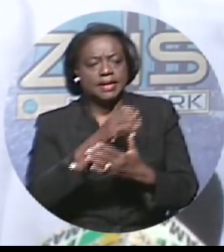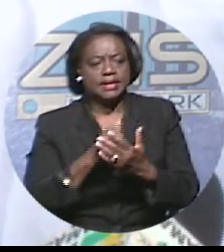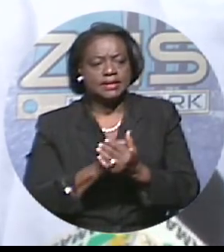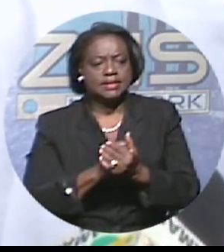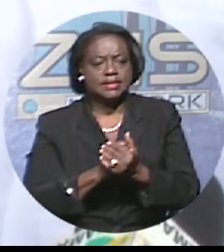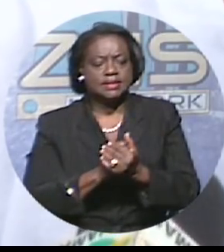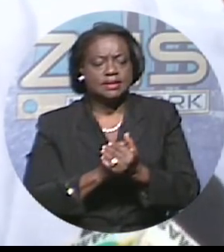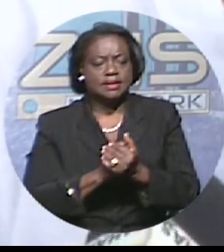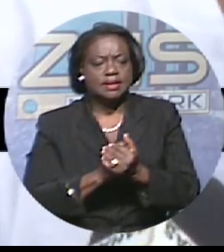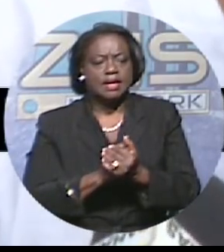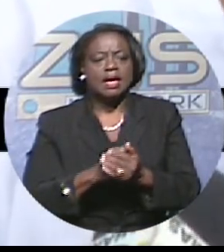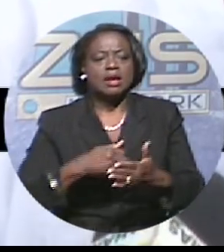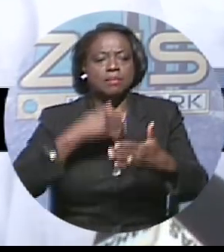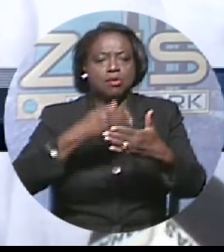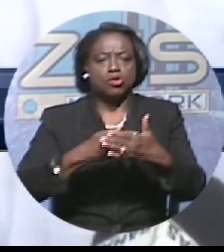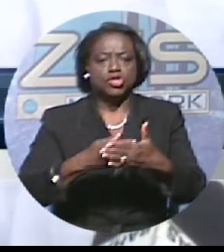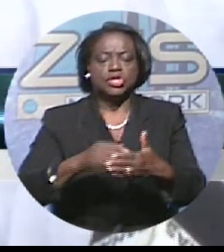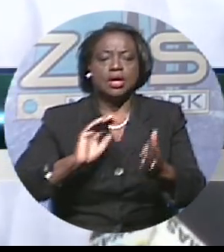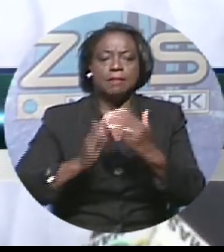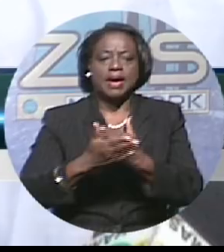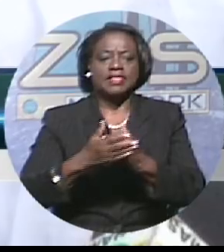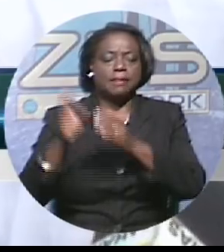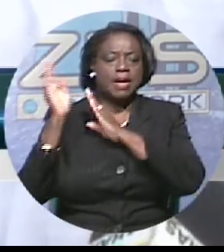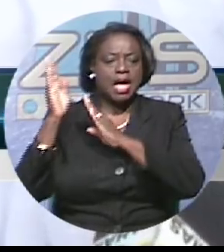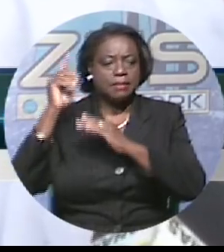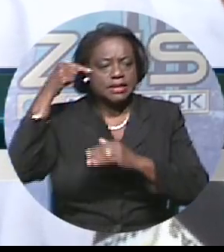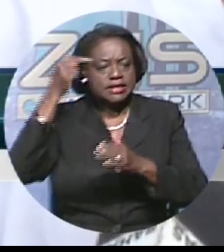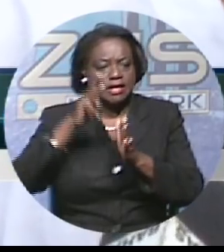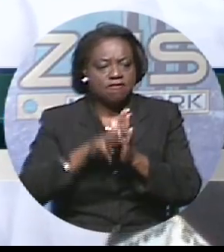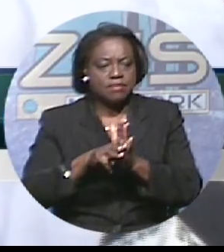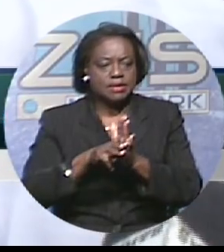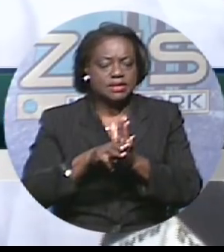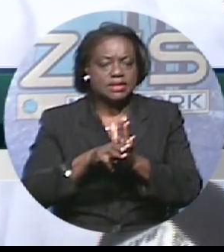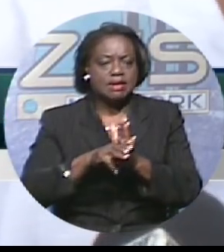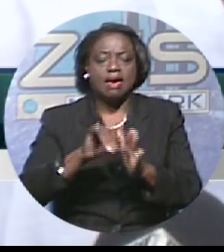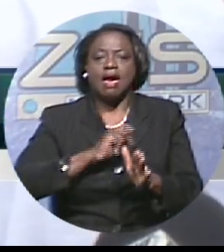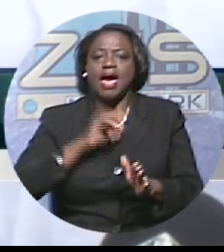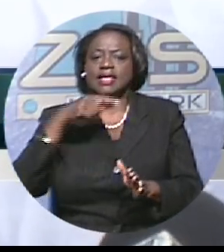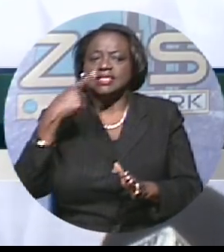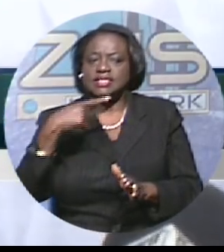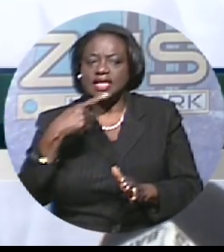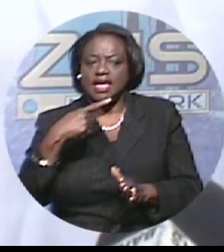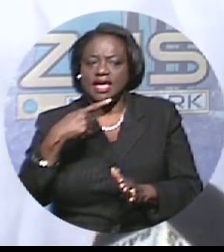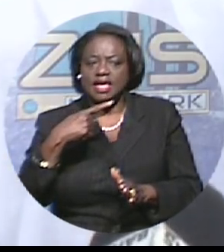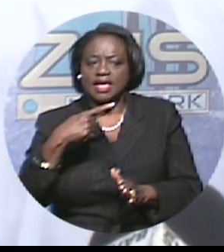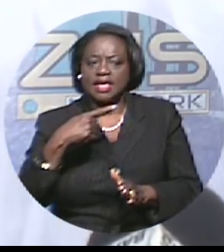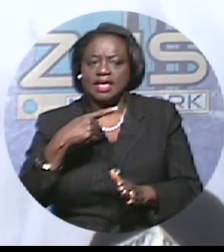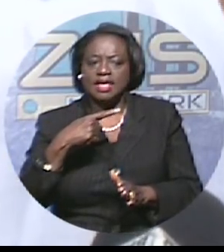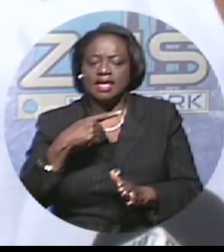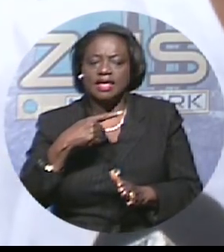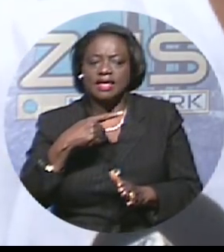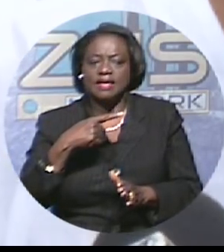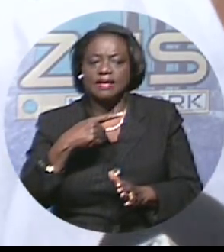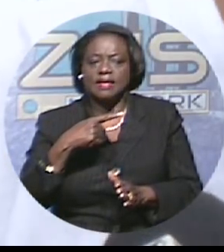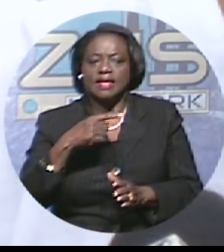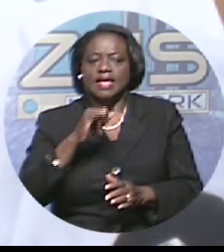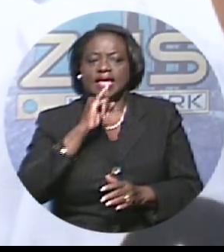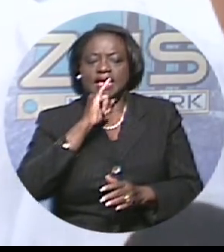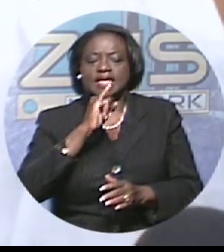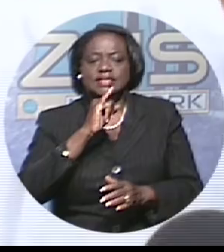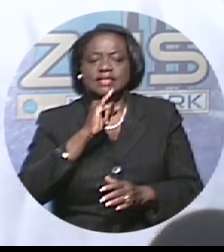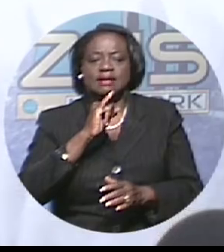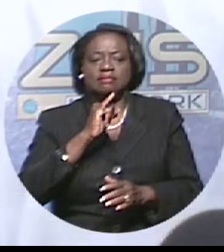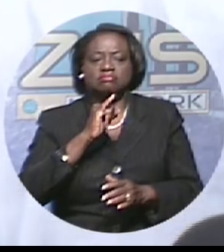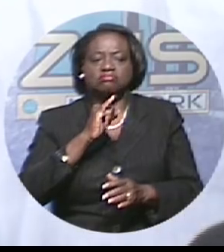lethargic approach by the Bahamas government to what I would say is or what we would like to say is a